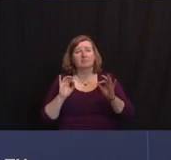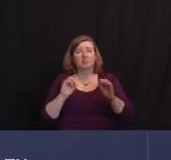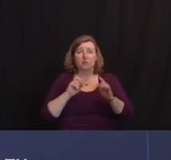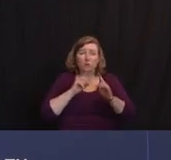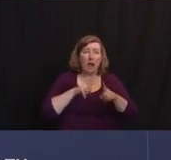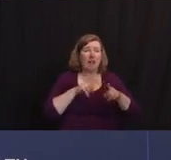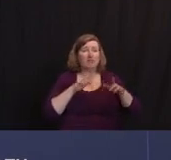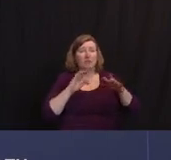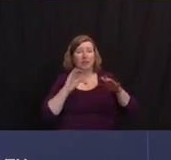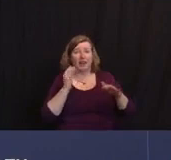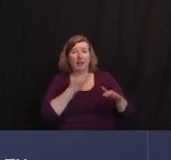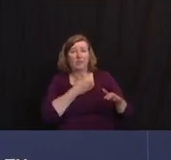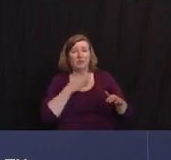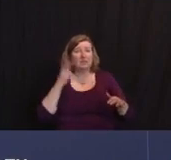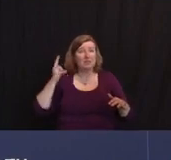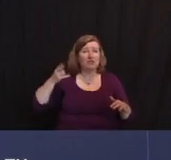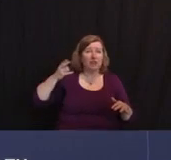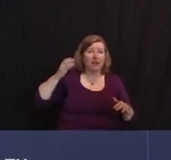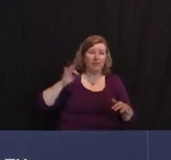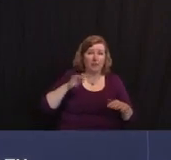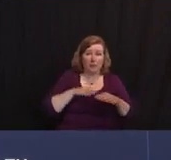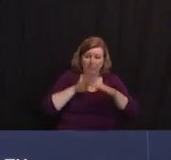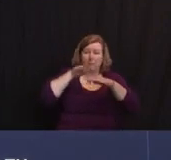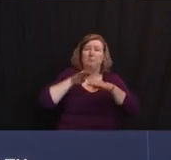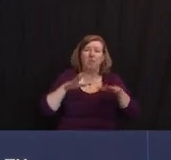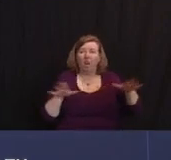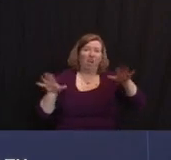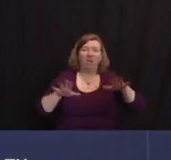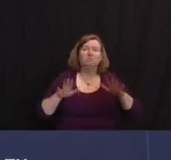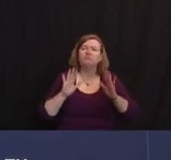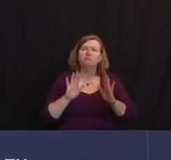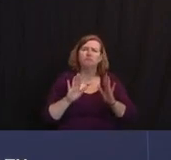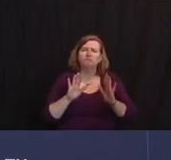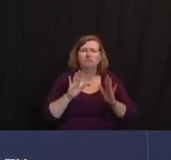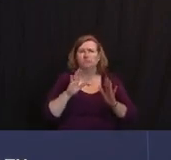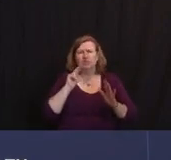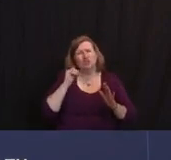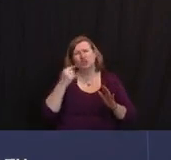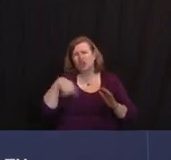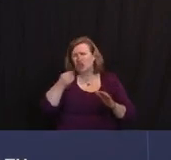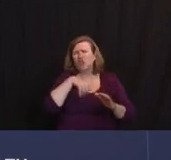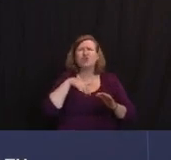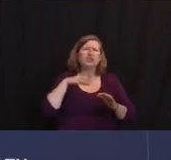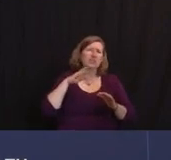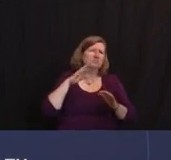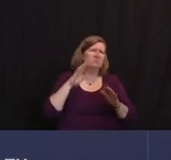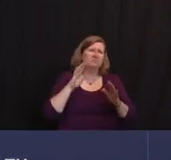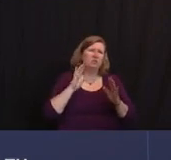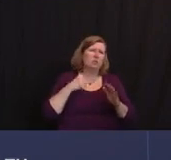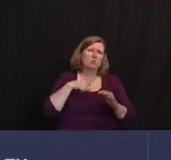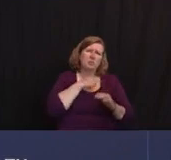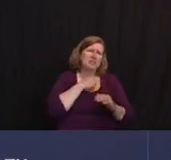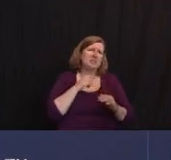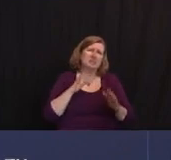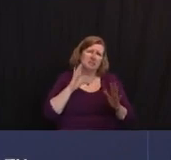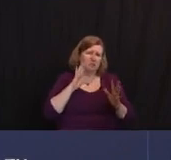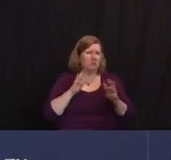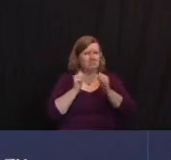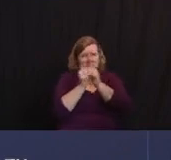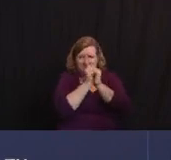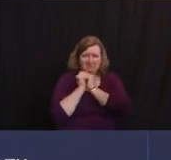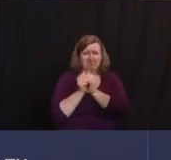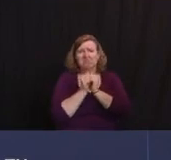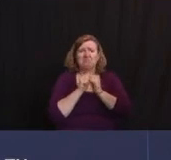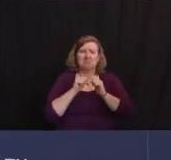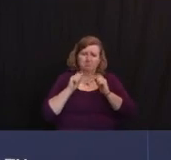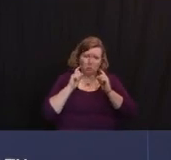road. And I just know New Jersey well enough to know that you all and we all together will react well and